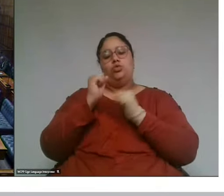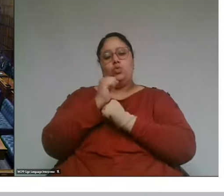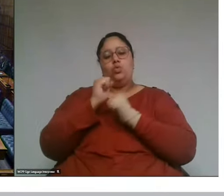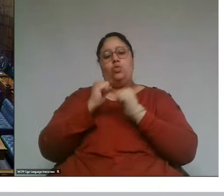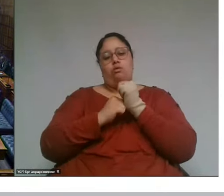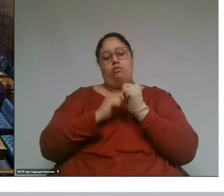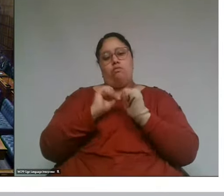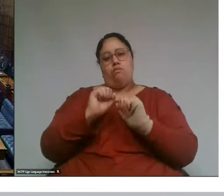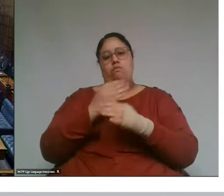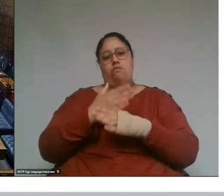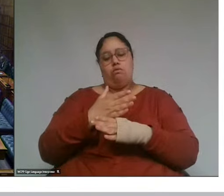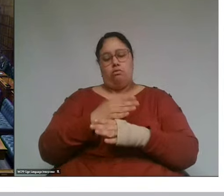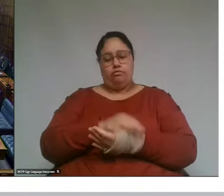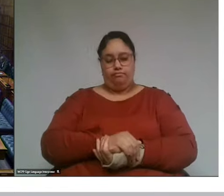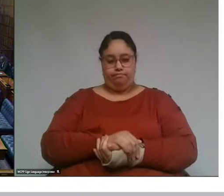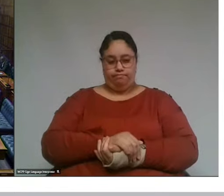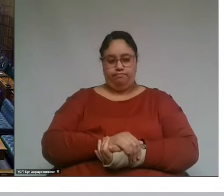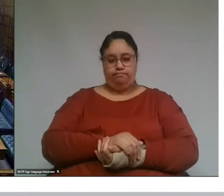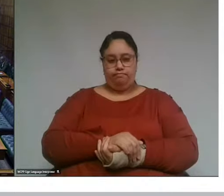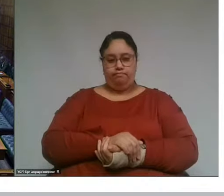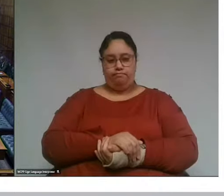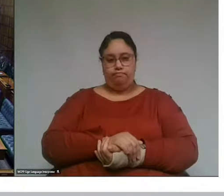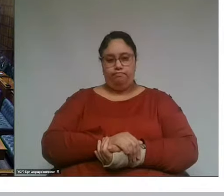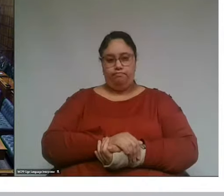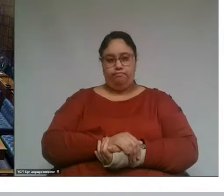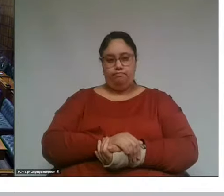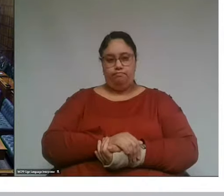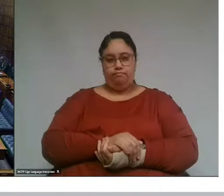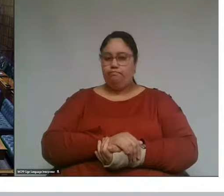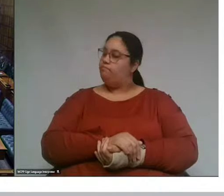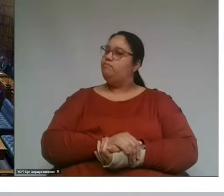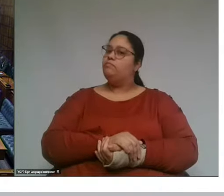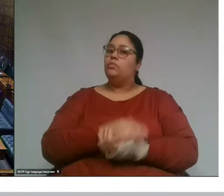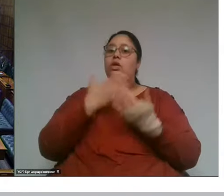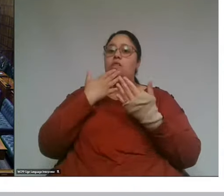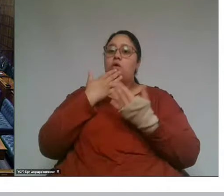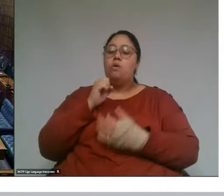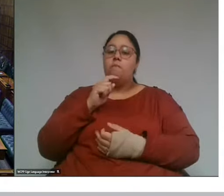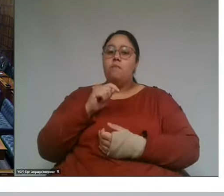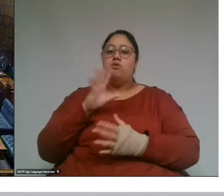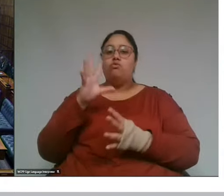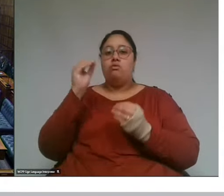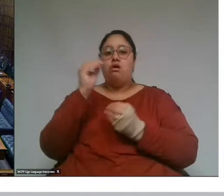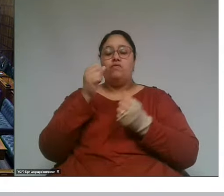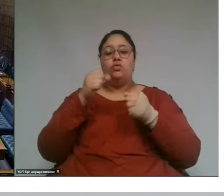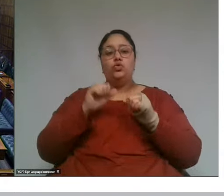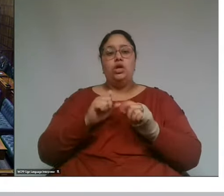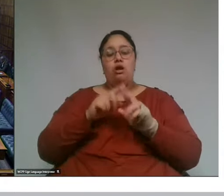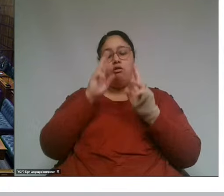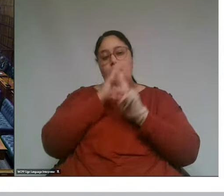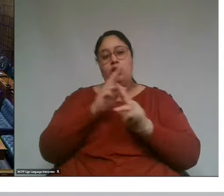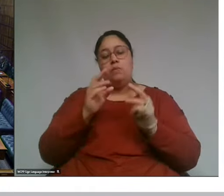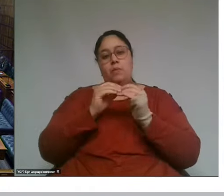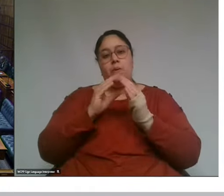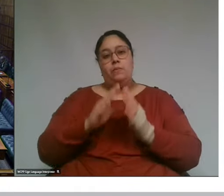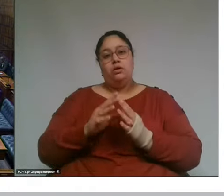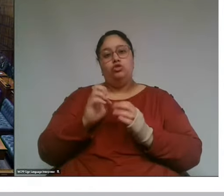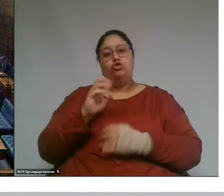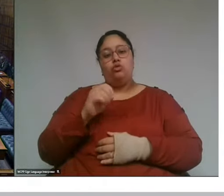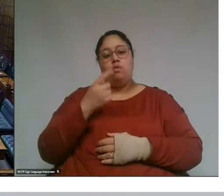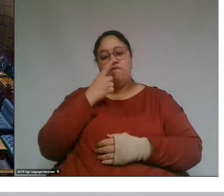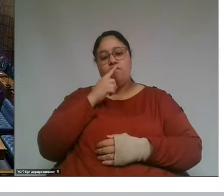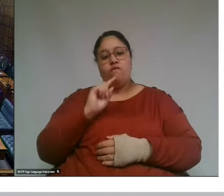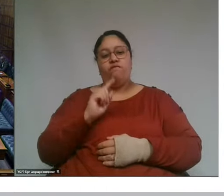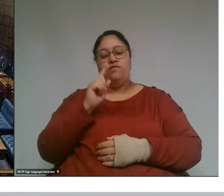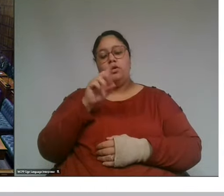work thank you Matt um good afternoon sh um honorable members so for uh the first